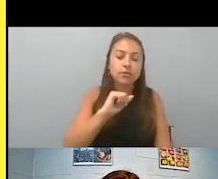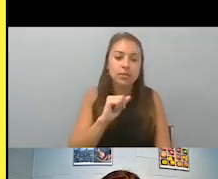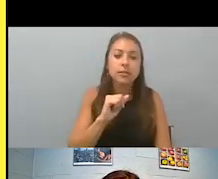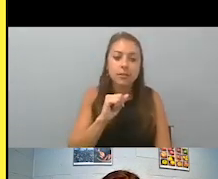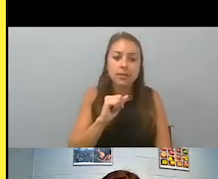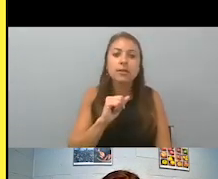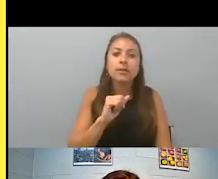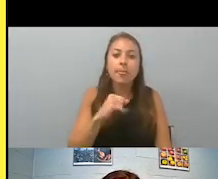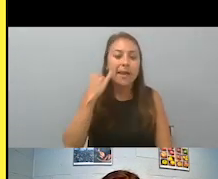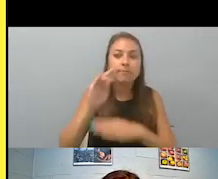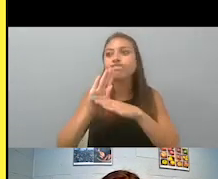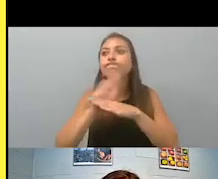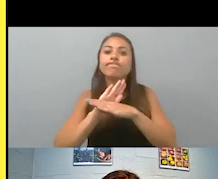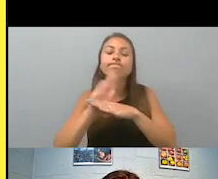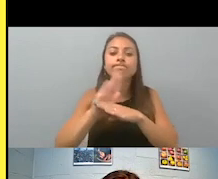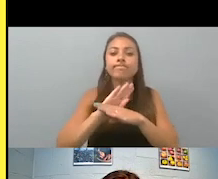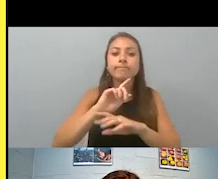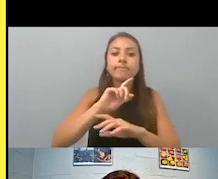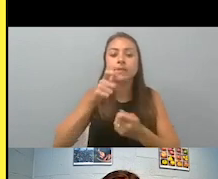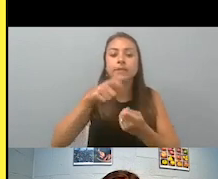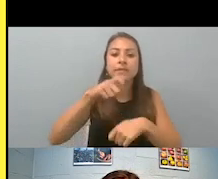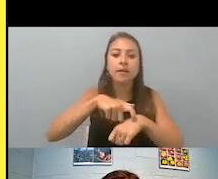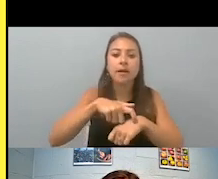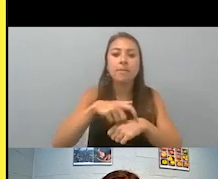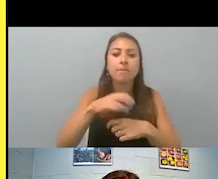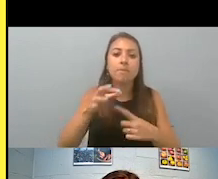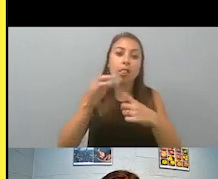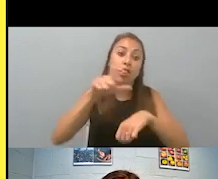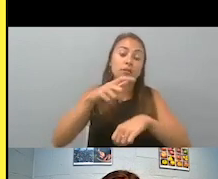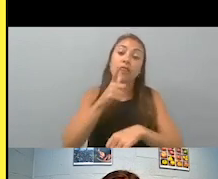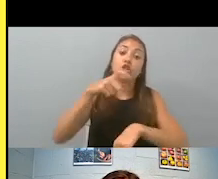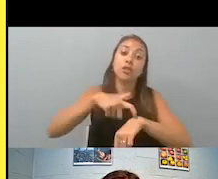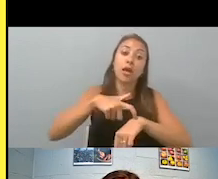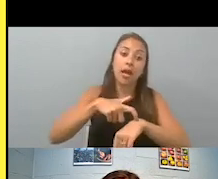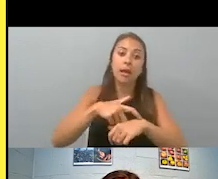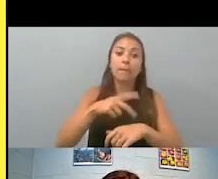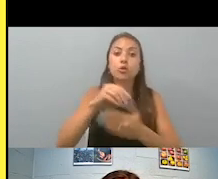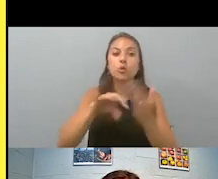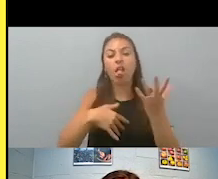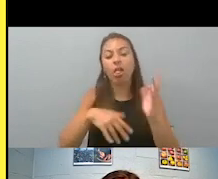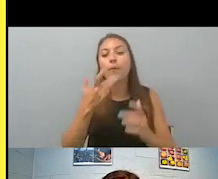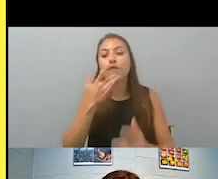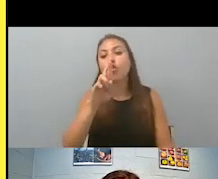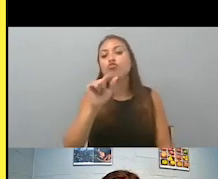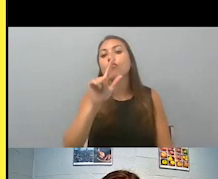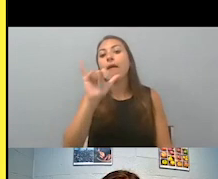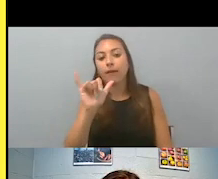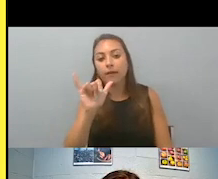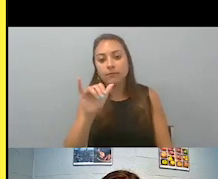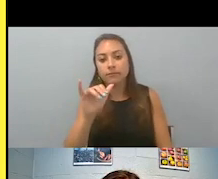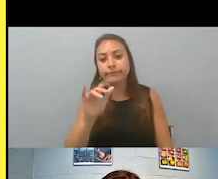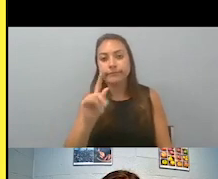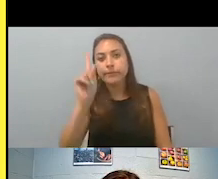If it's busy during a certain meal period, especially at lunch, maybe at the Ratty, especially when school starts and students are just finding their